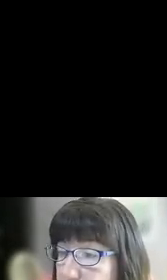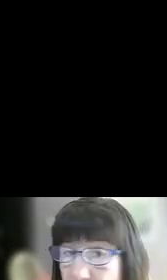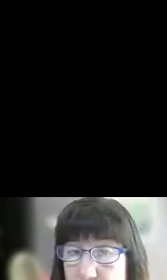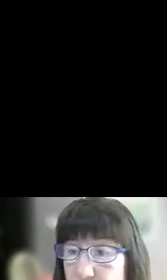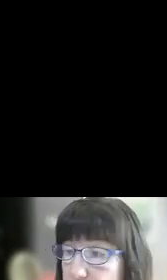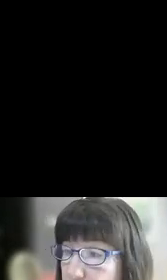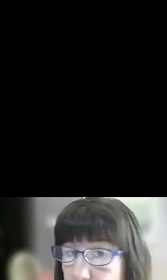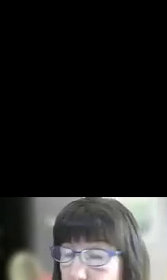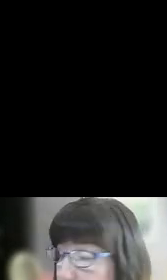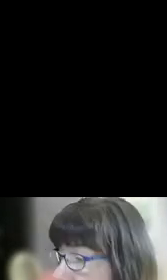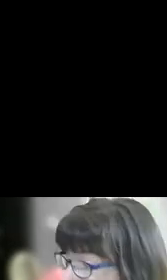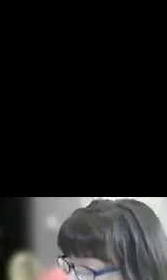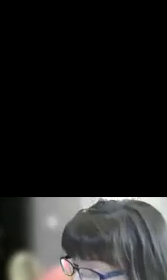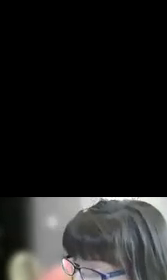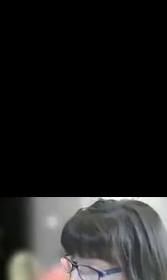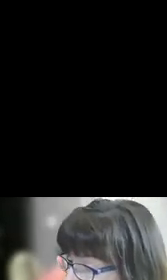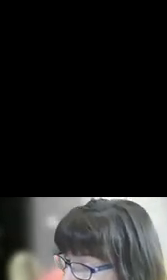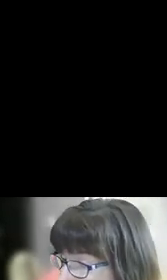the answer that we had for everybody.